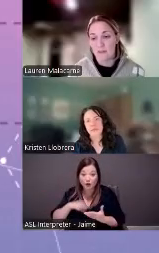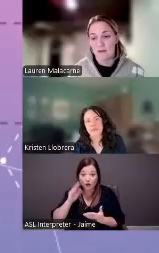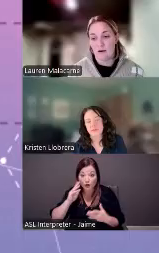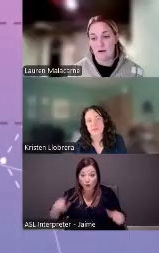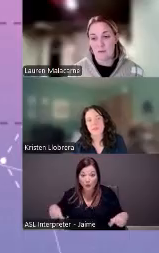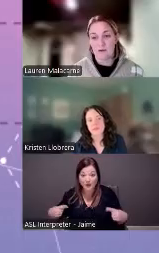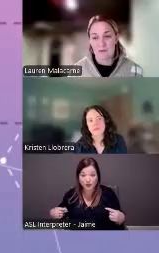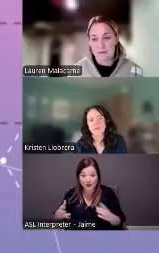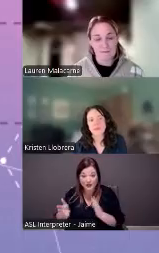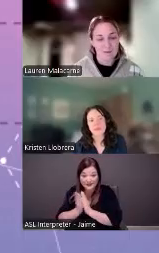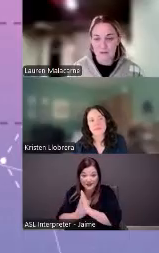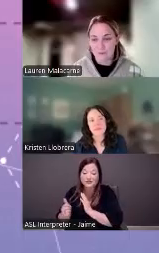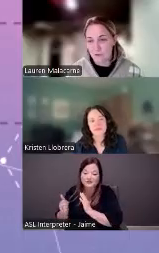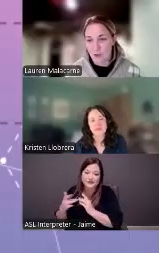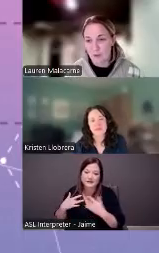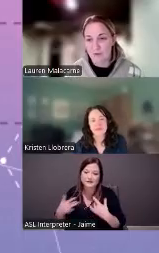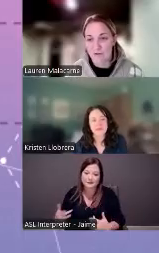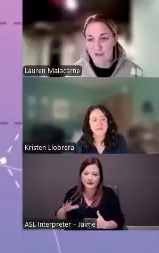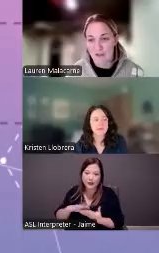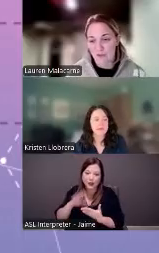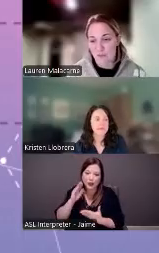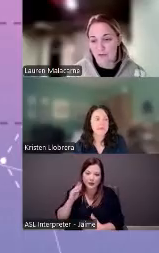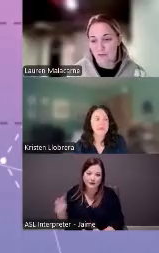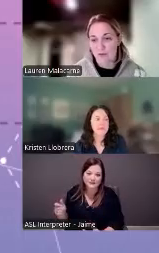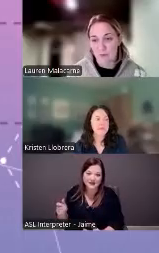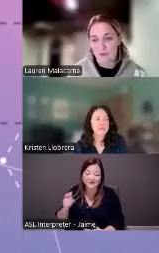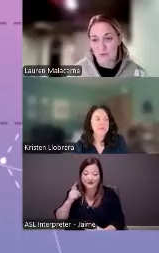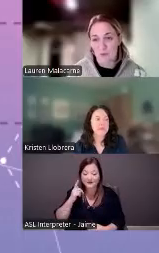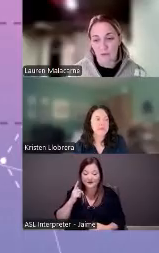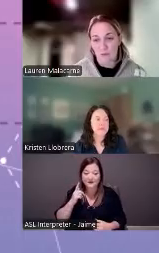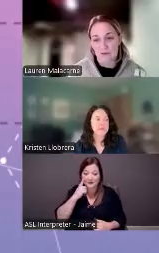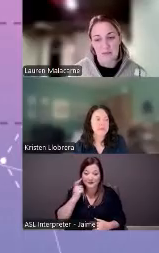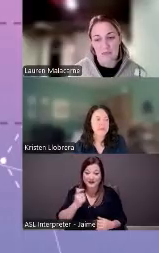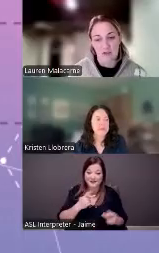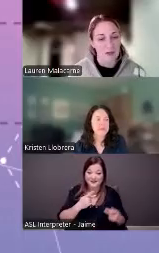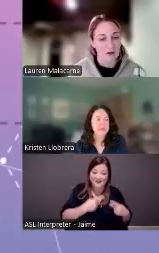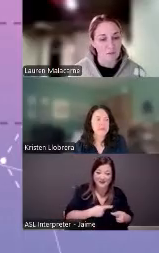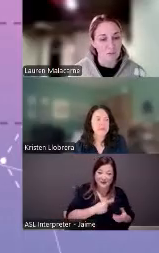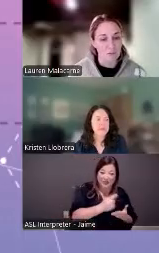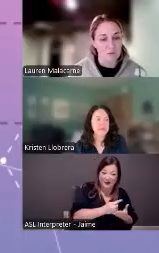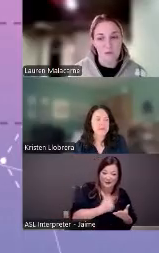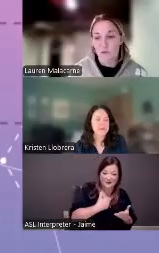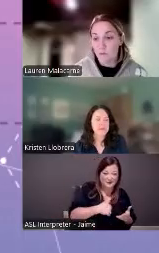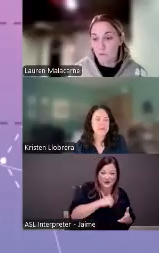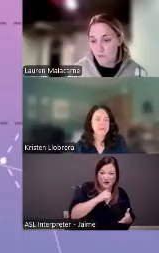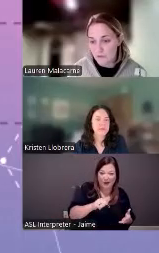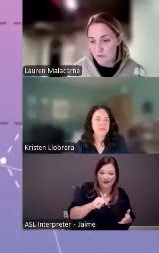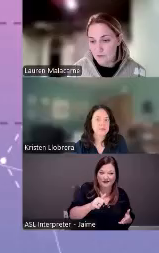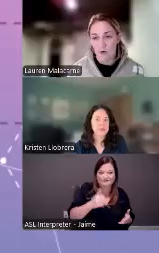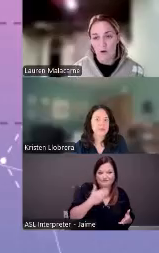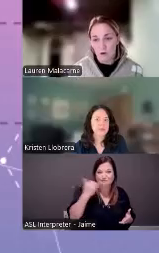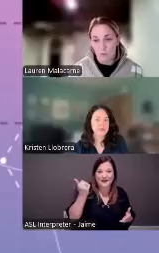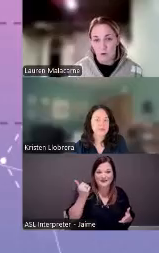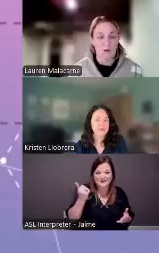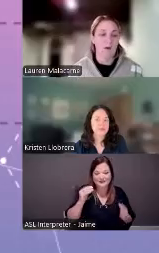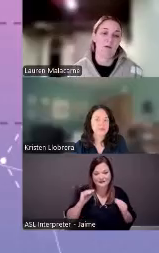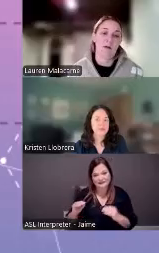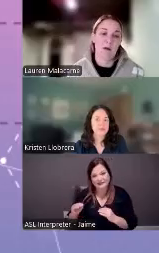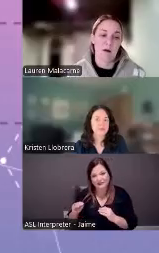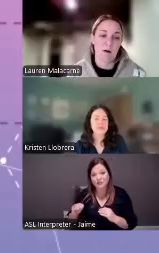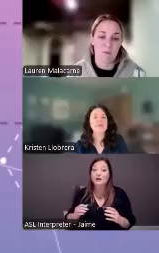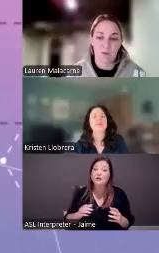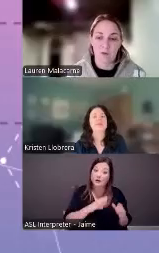own because a different topic of education, but therapists, we aren't the best at teaching how to do wheelchair skills. We work a lot on